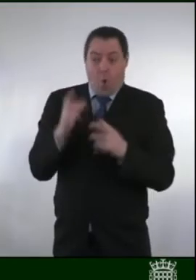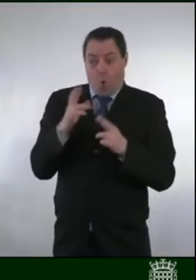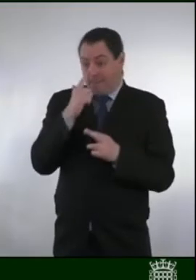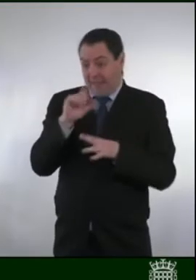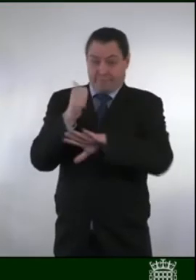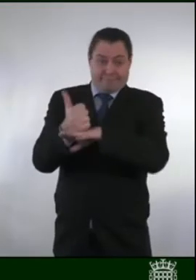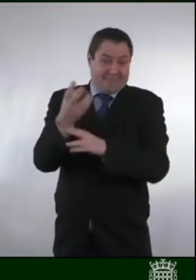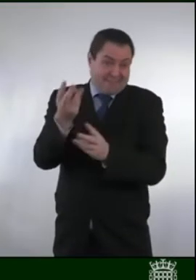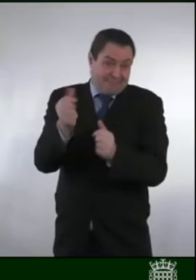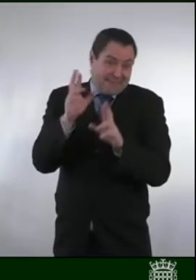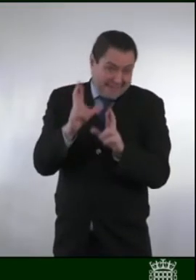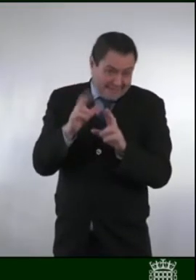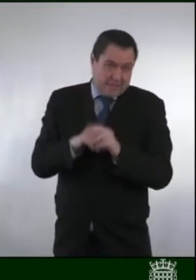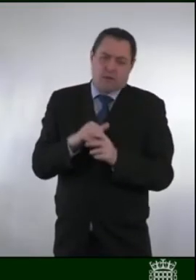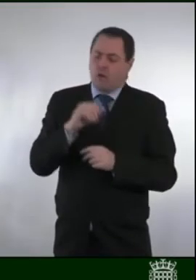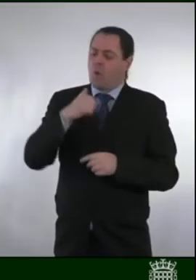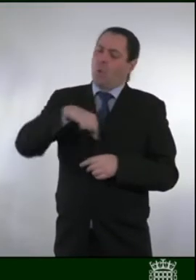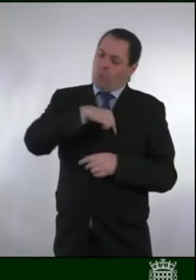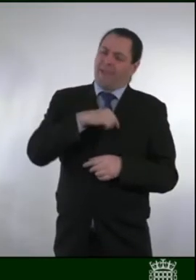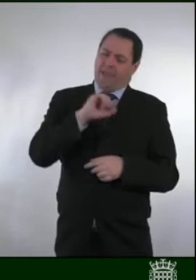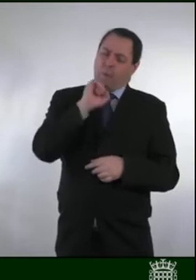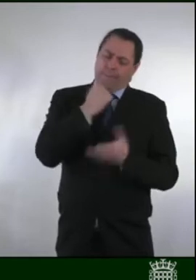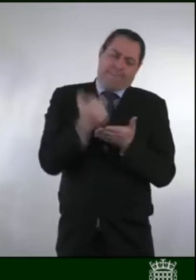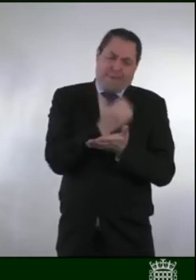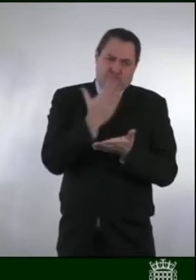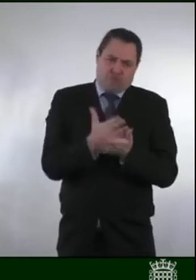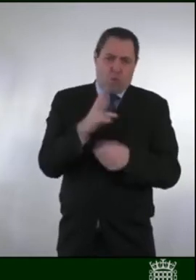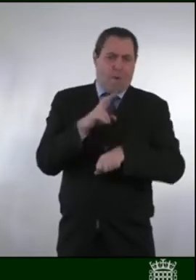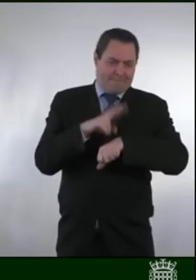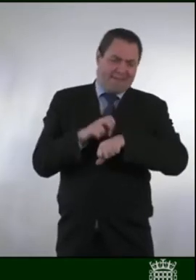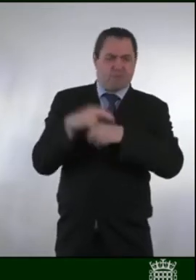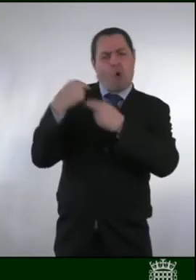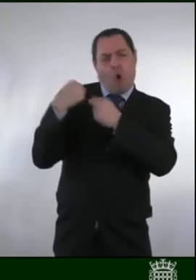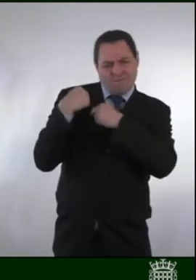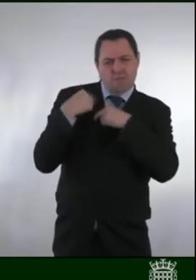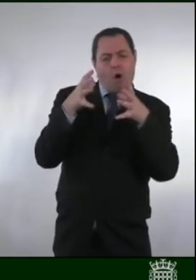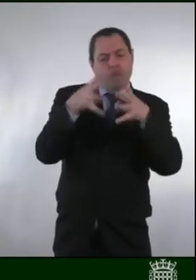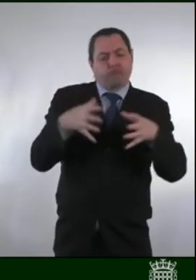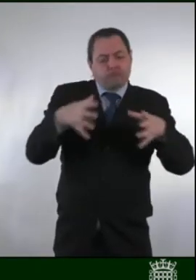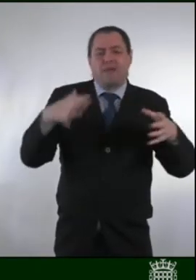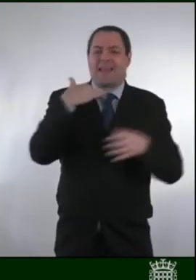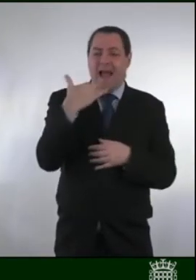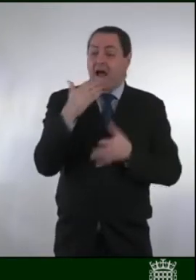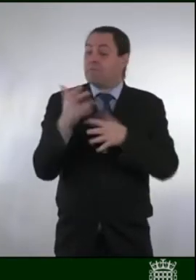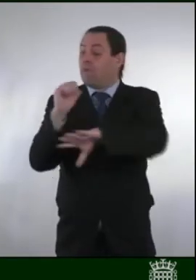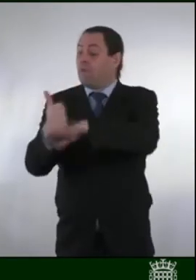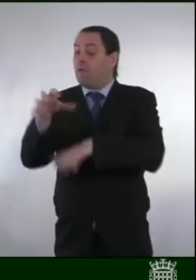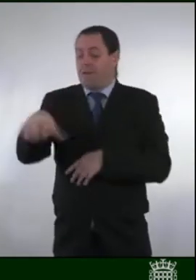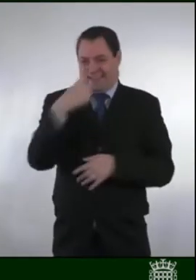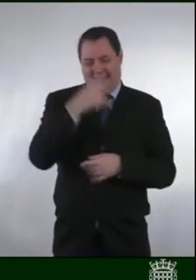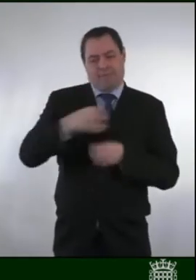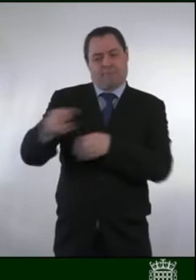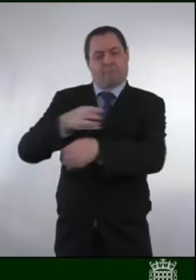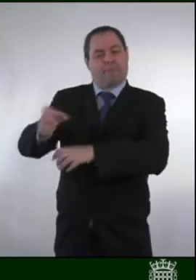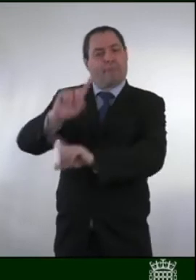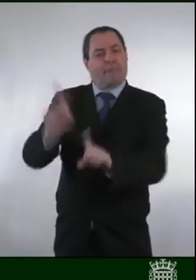In the meantime, I can reassure him that we are making sure that there will be the police officers, the police men and women, to put in that police station, because, as you know,